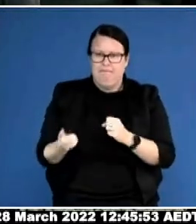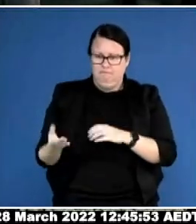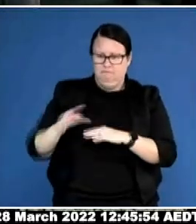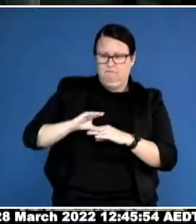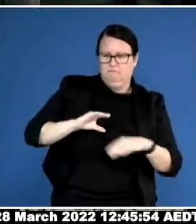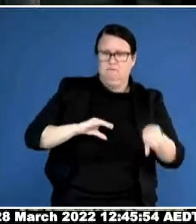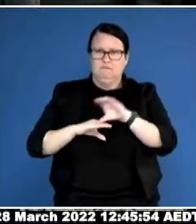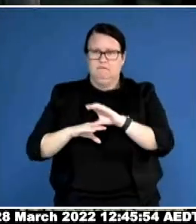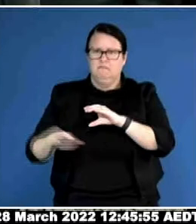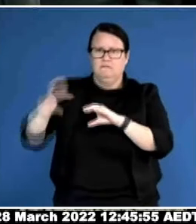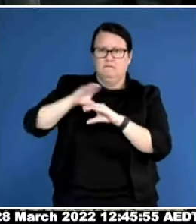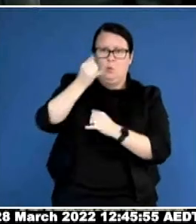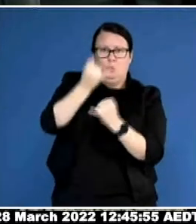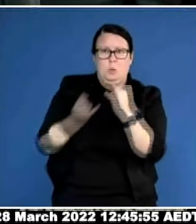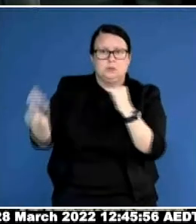trauma,